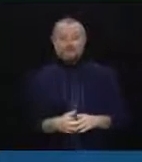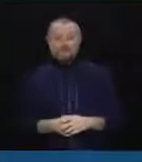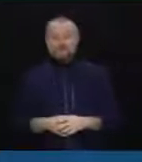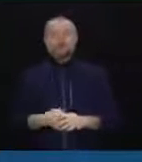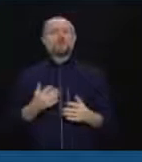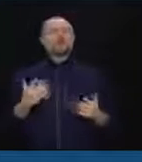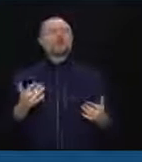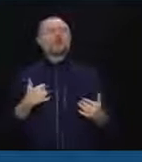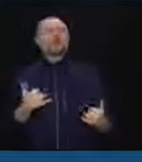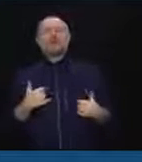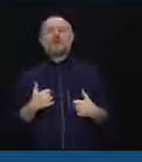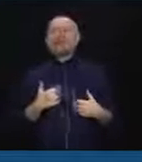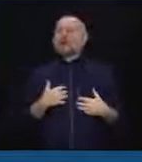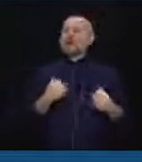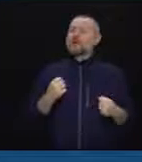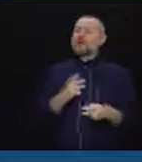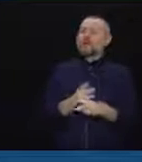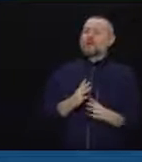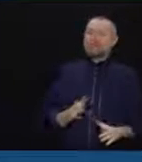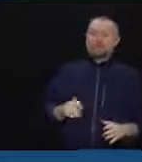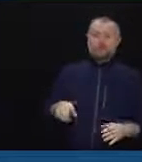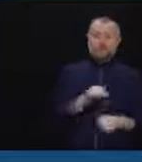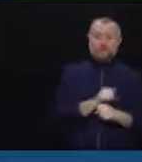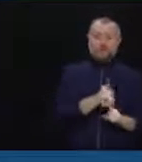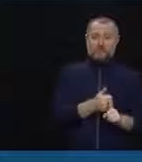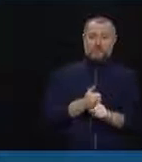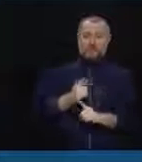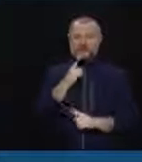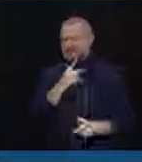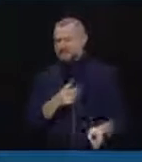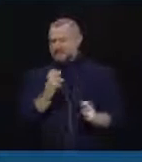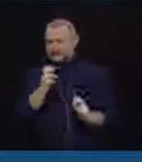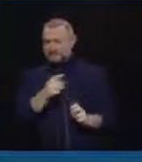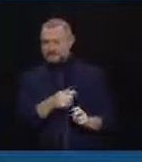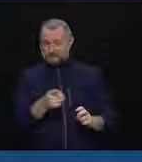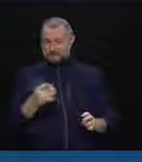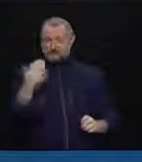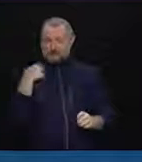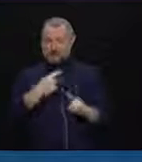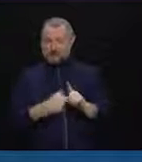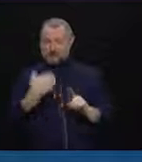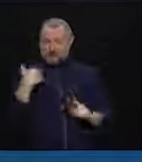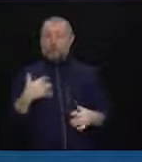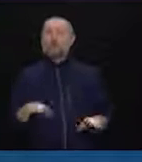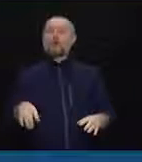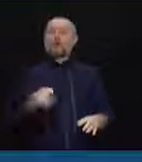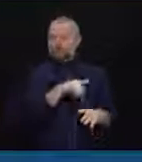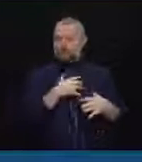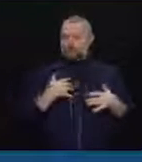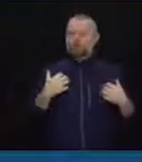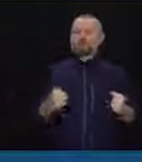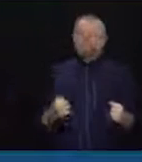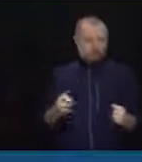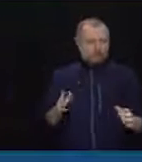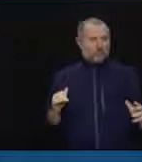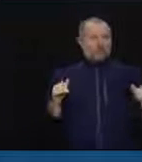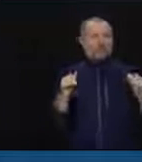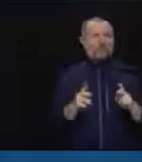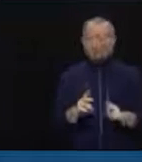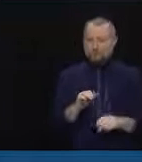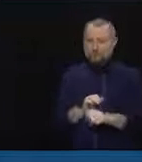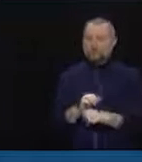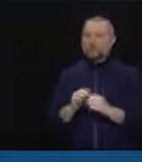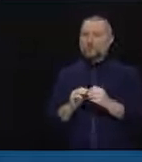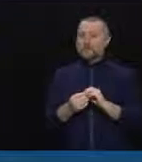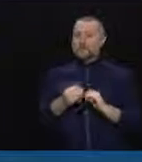getting healthier. Many of them were sick themselves just 1 month ago, and we're seeing some other metrics as well that are looking really good. Again, we look